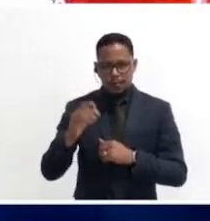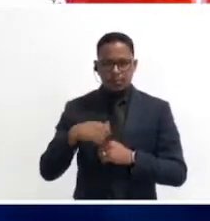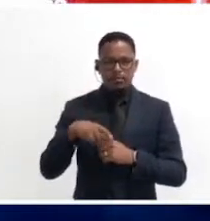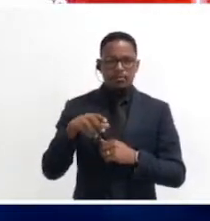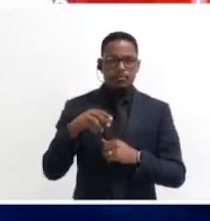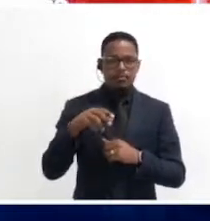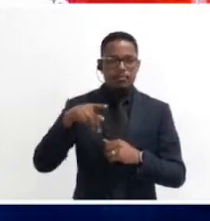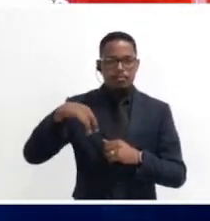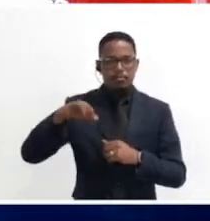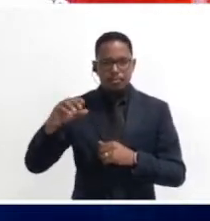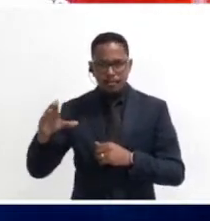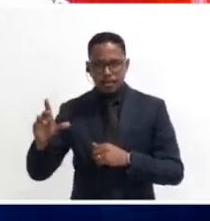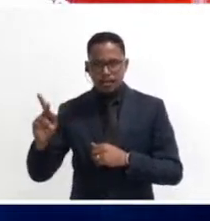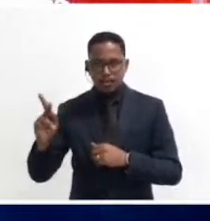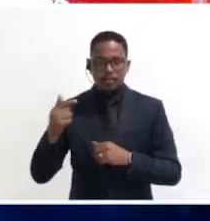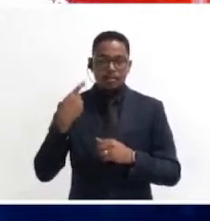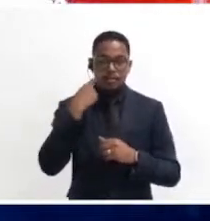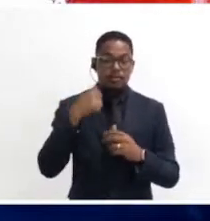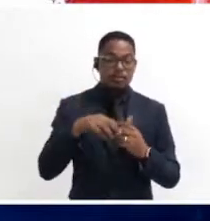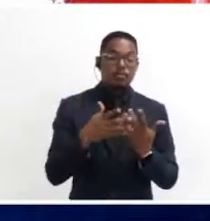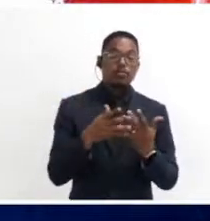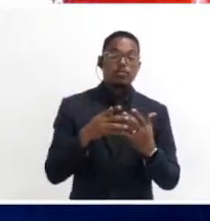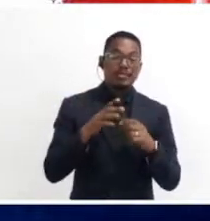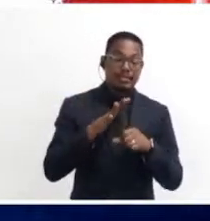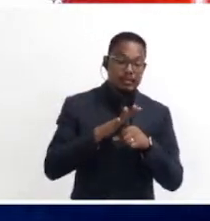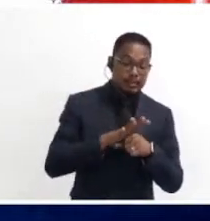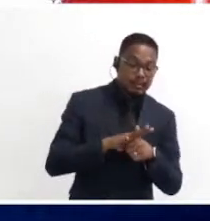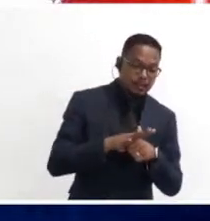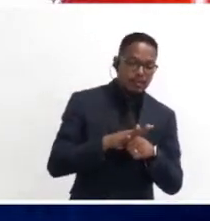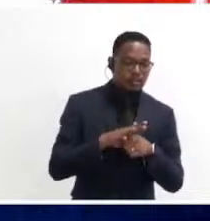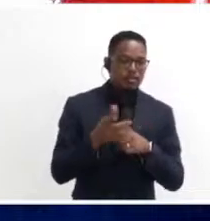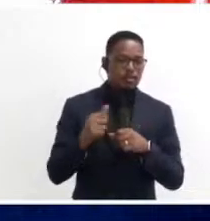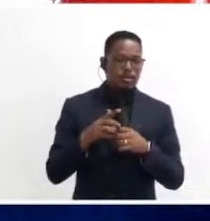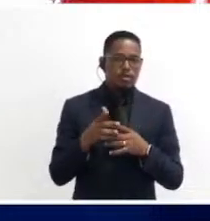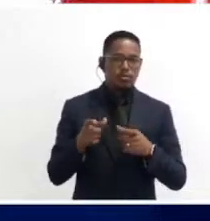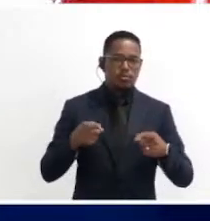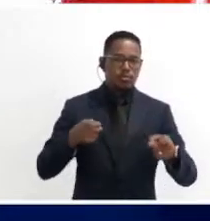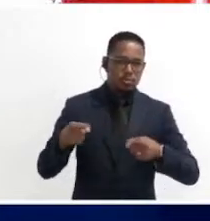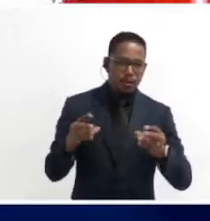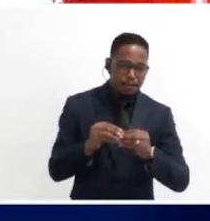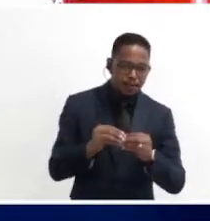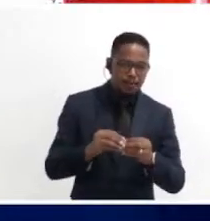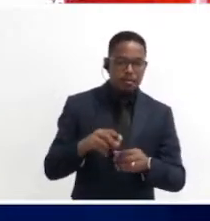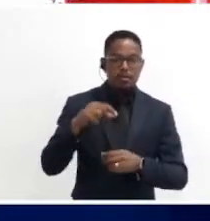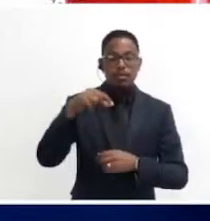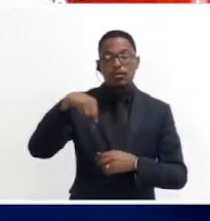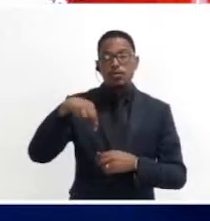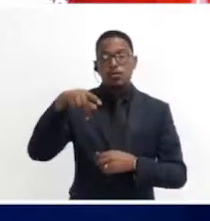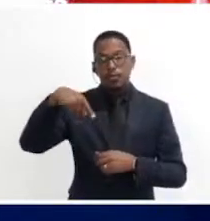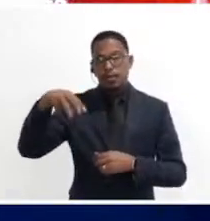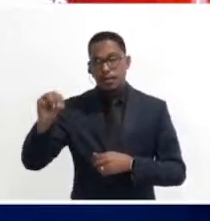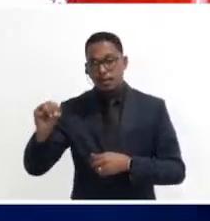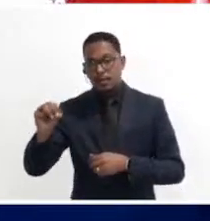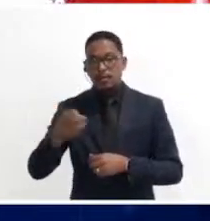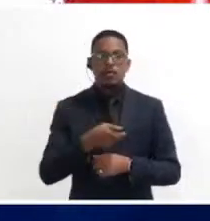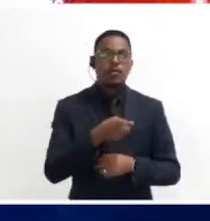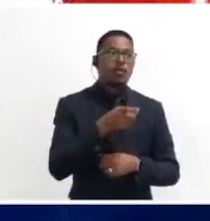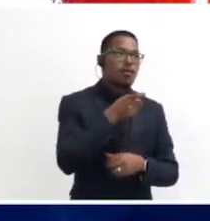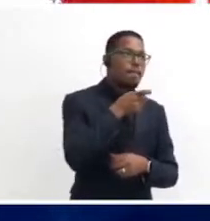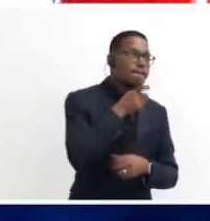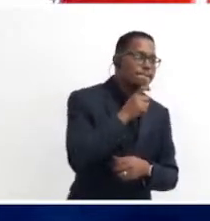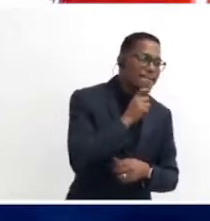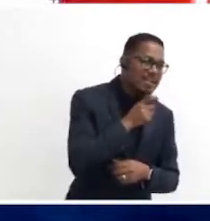layer. And then we have something we call UBM, or under bump metallurgy. So it's something like a